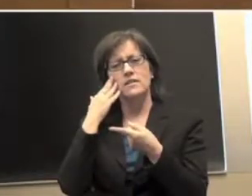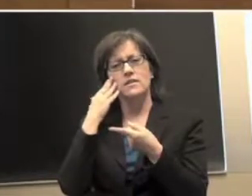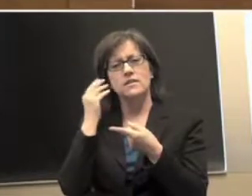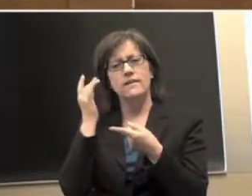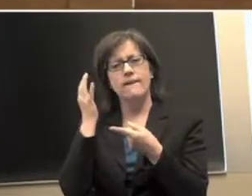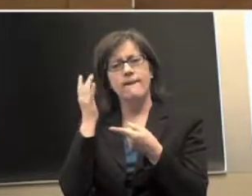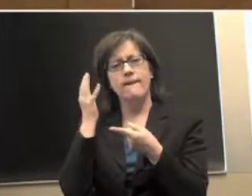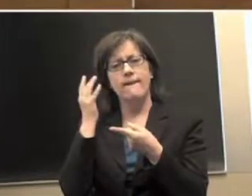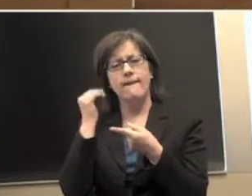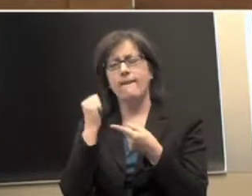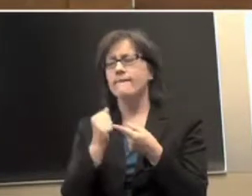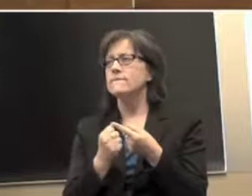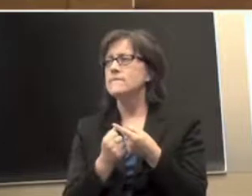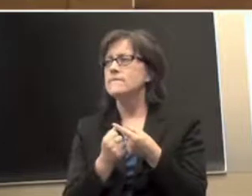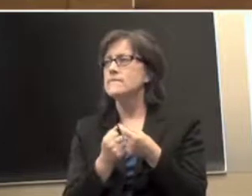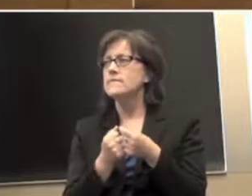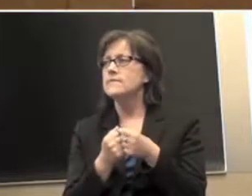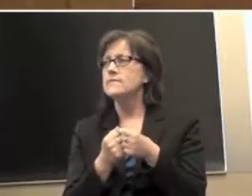whether